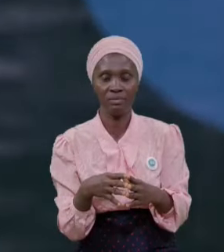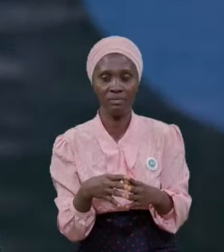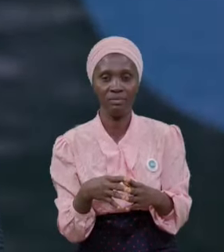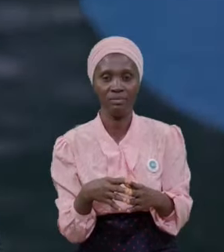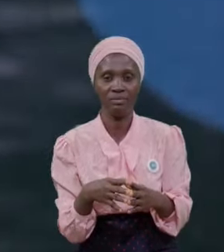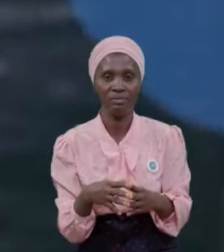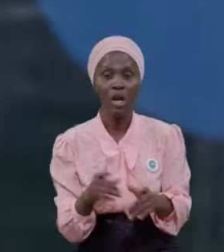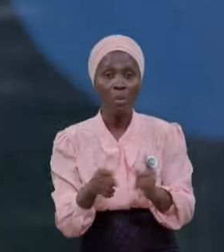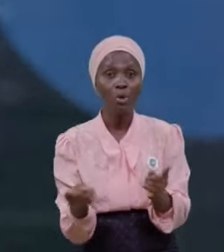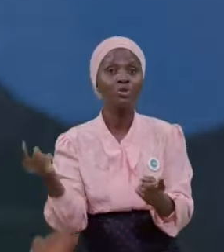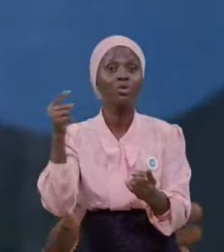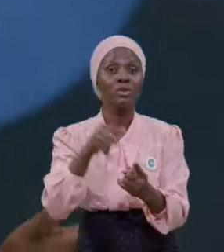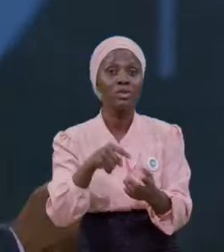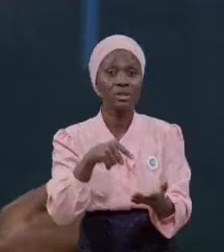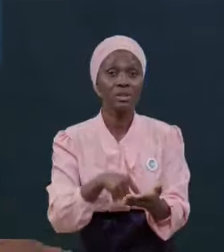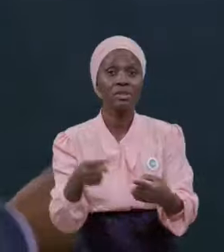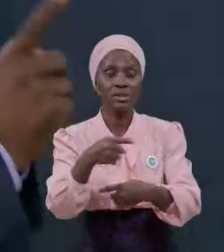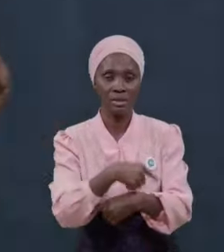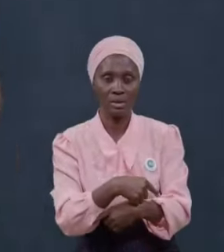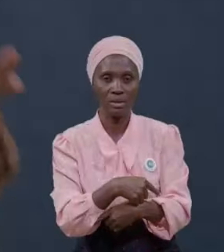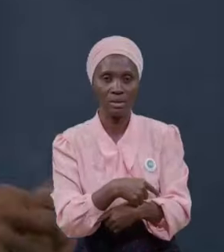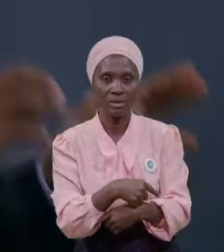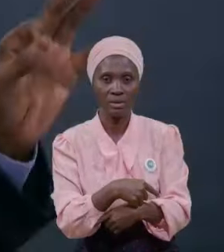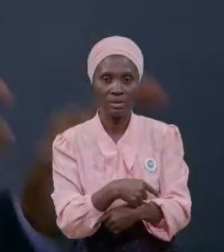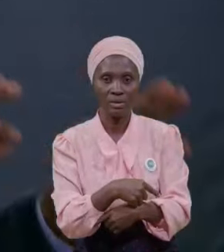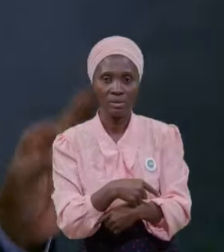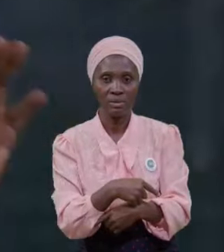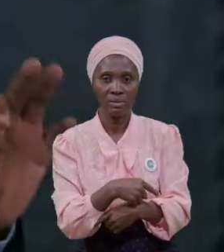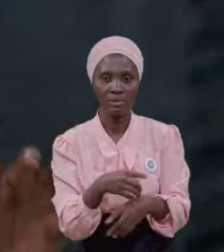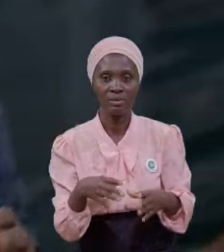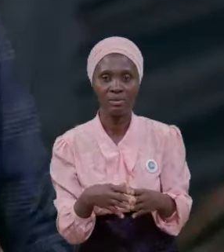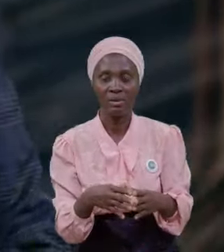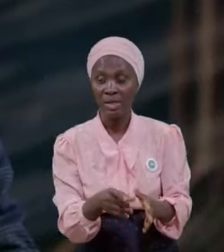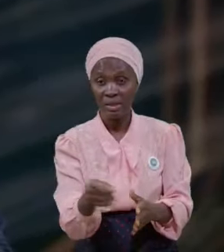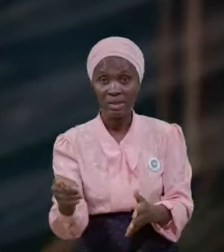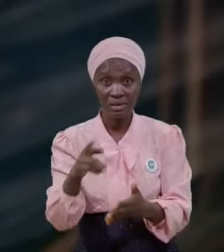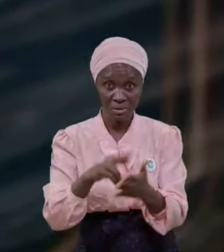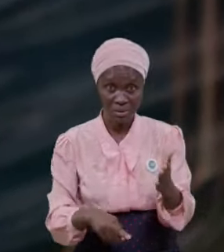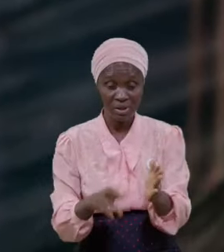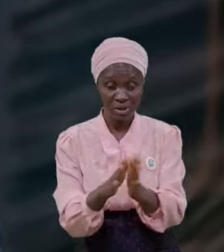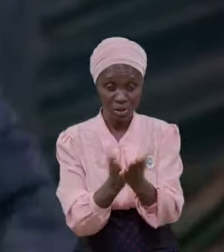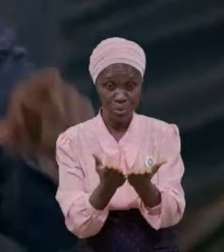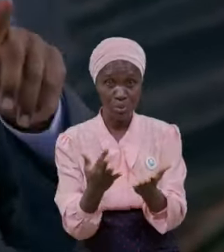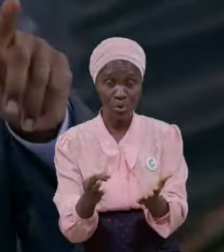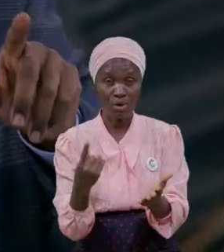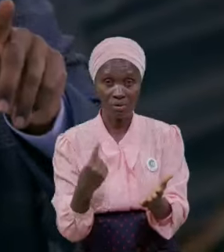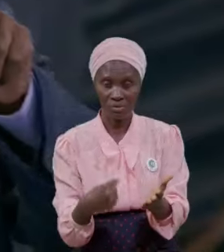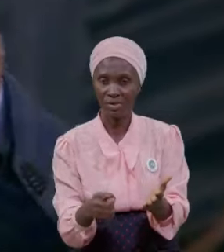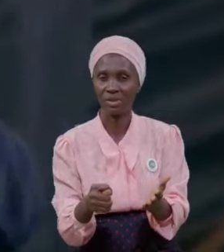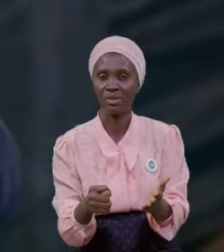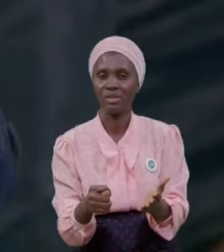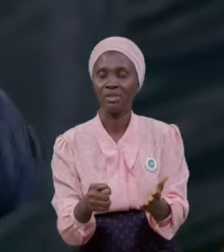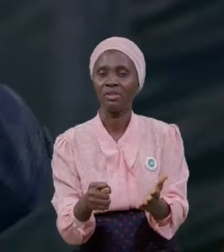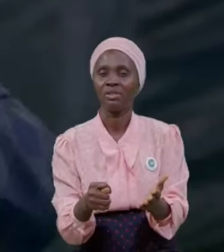day. They read the book of the Psalms, yet until this day. They bear